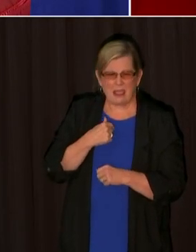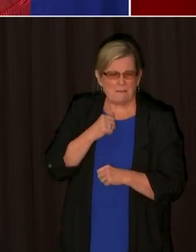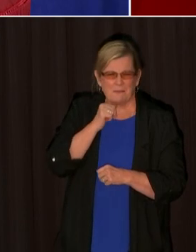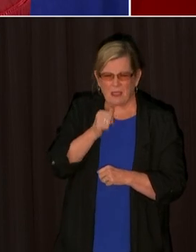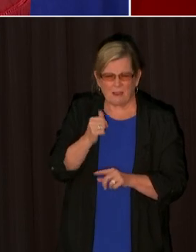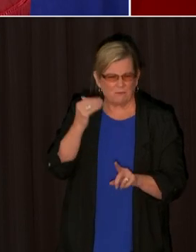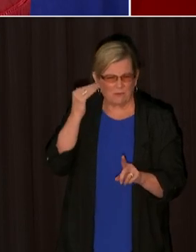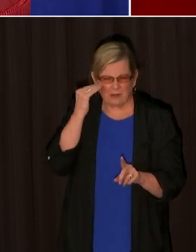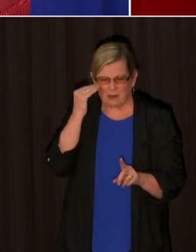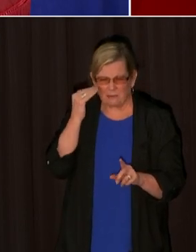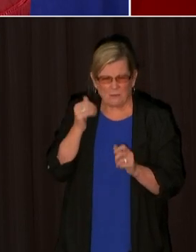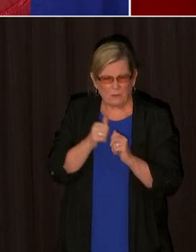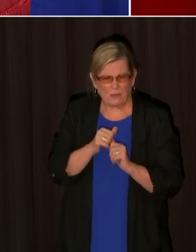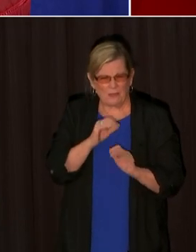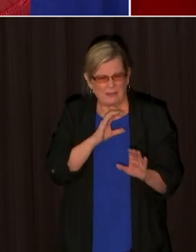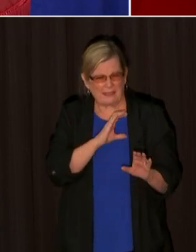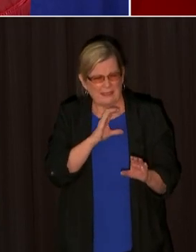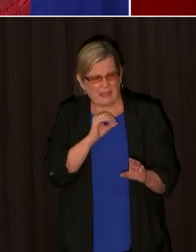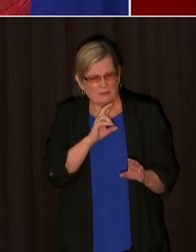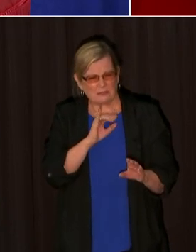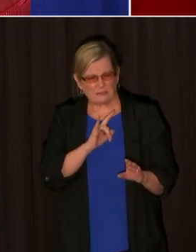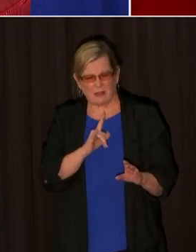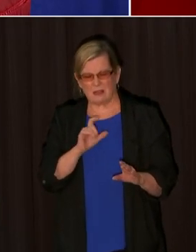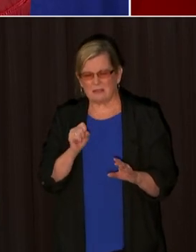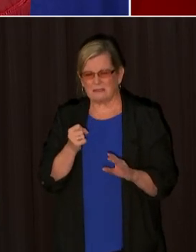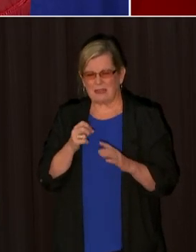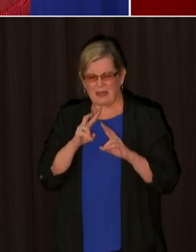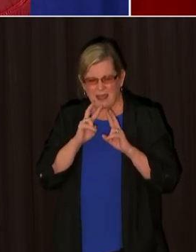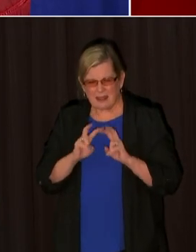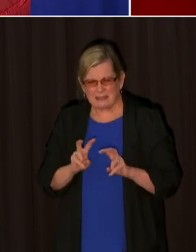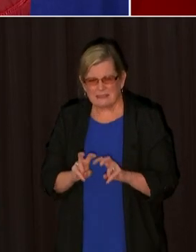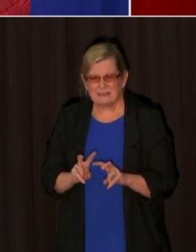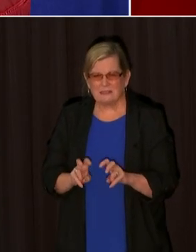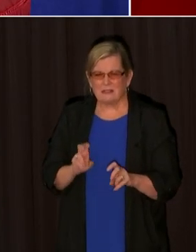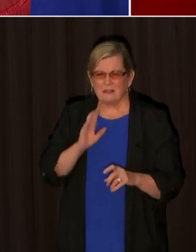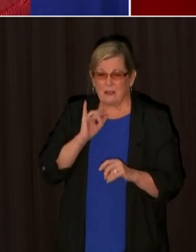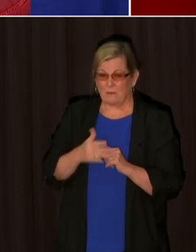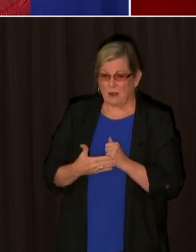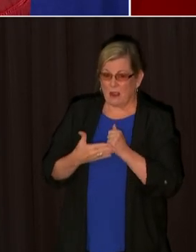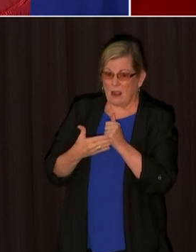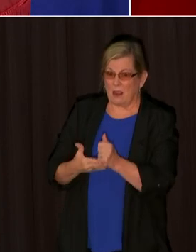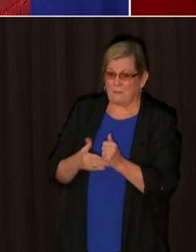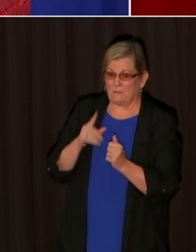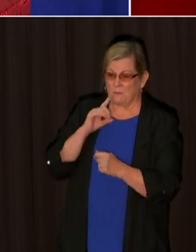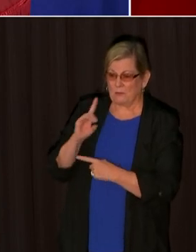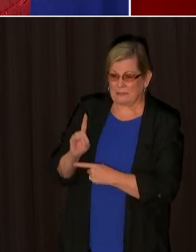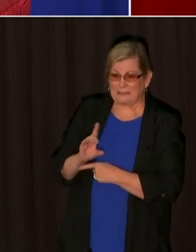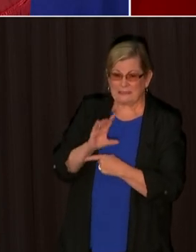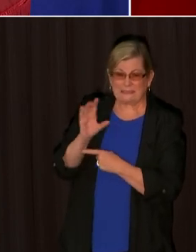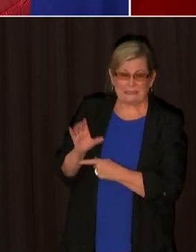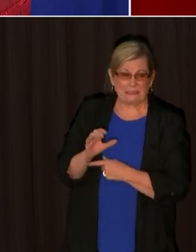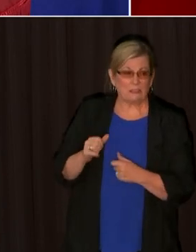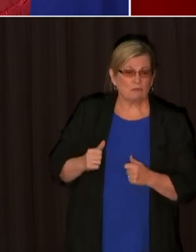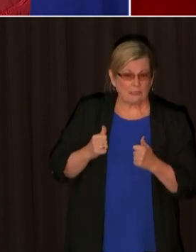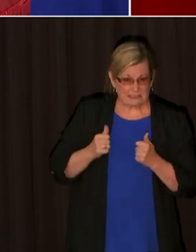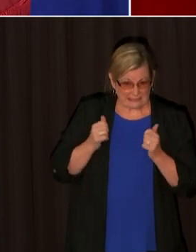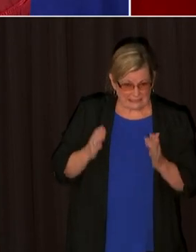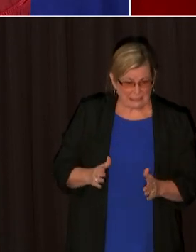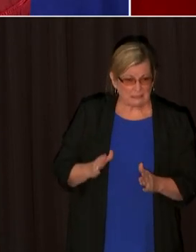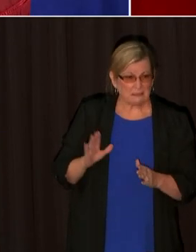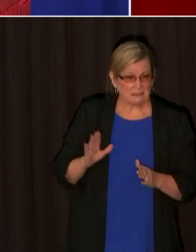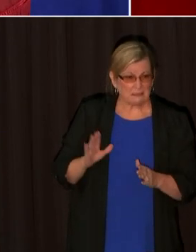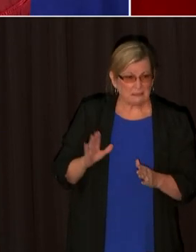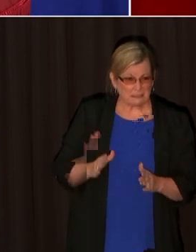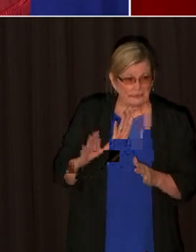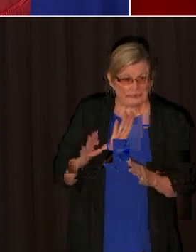council's analysis on the impact that this will have on DC residents or small businesses. So I would want to fully